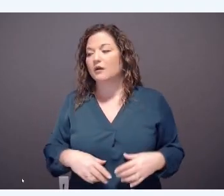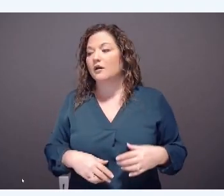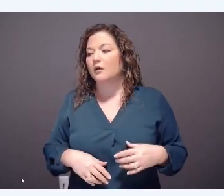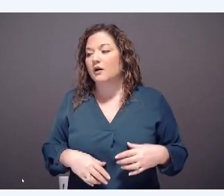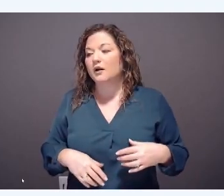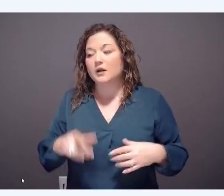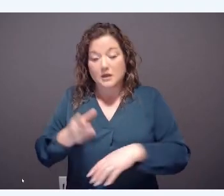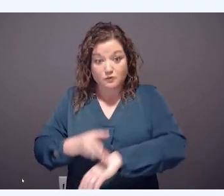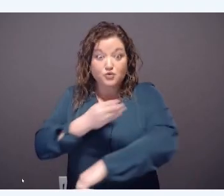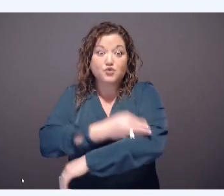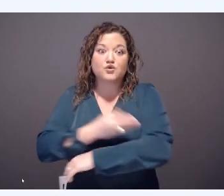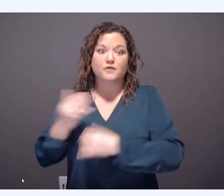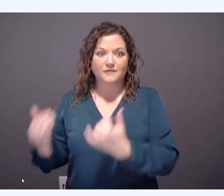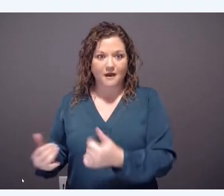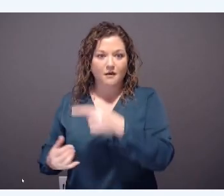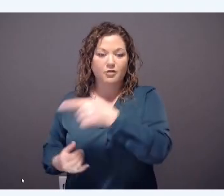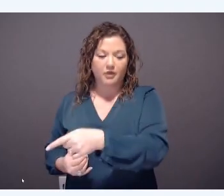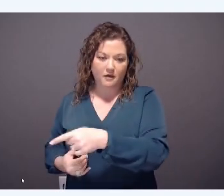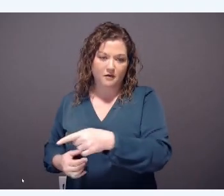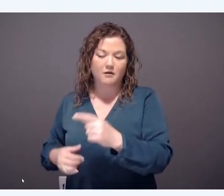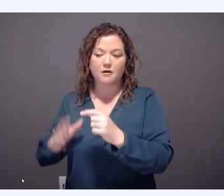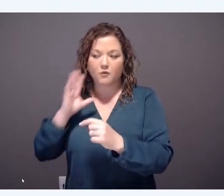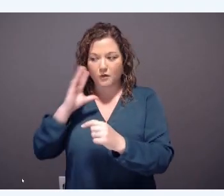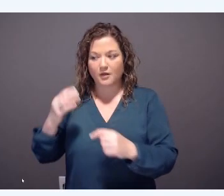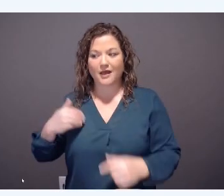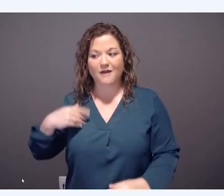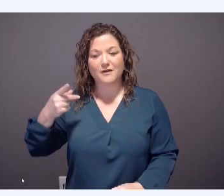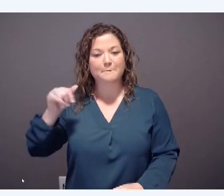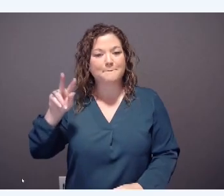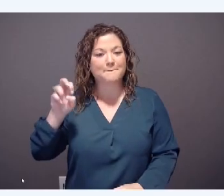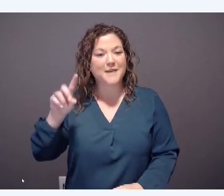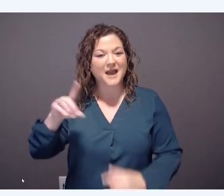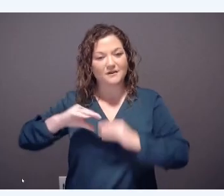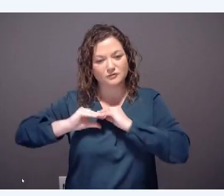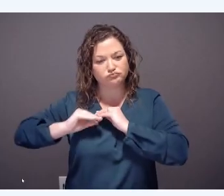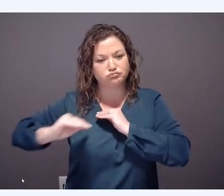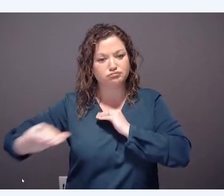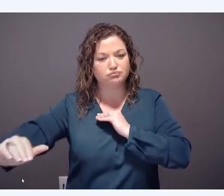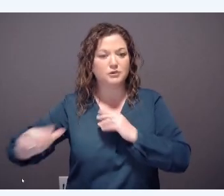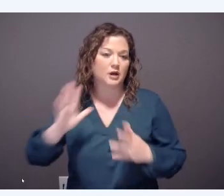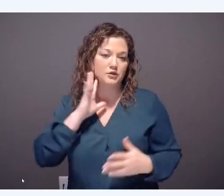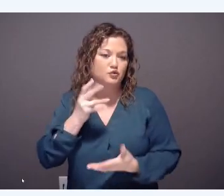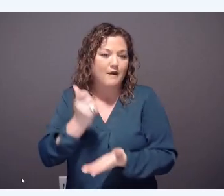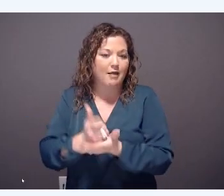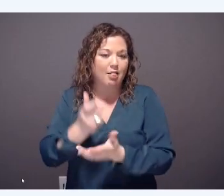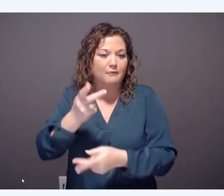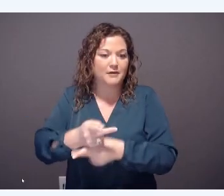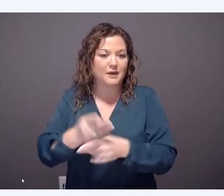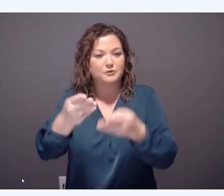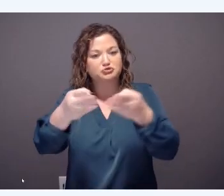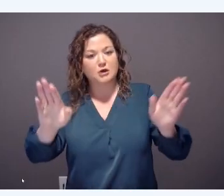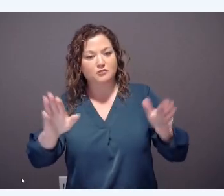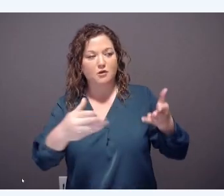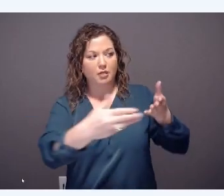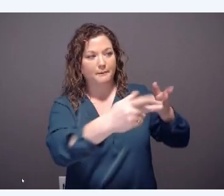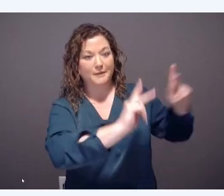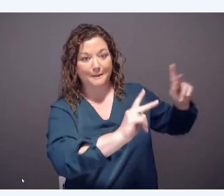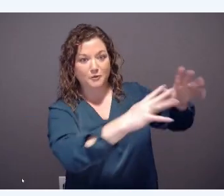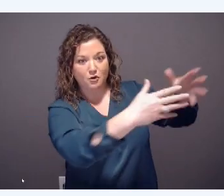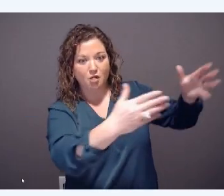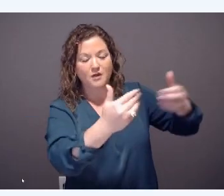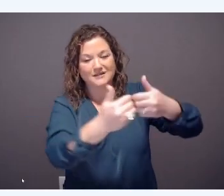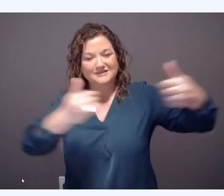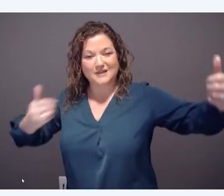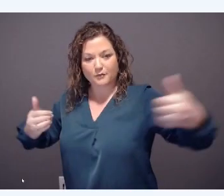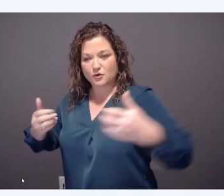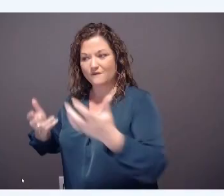have at the existing landfill with paved surfaces. And that will help us keep our general public separate from the heavy traffic flow